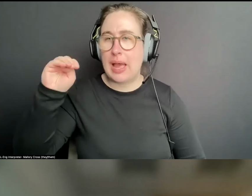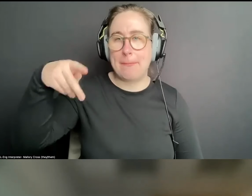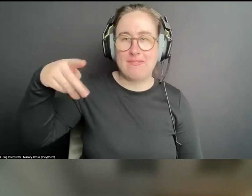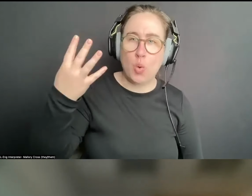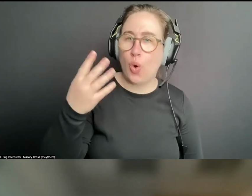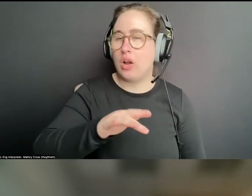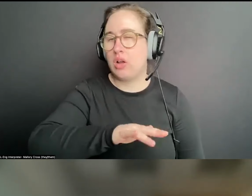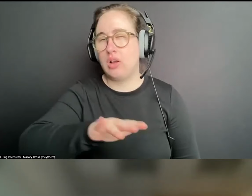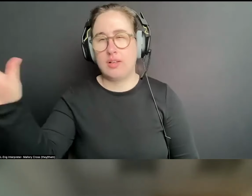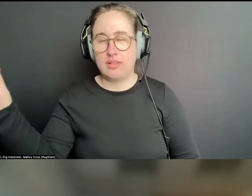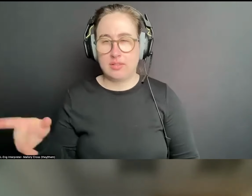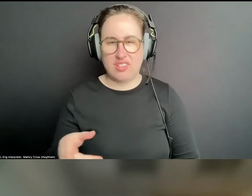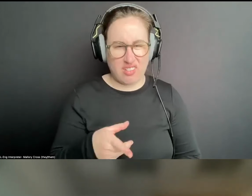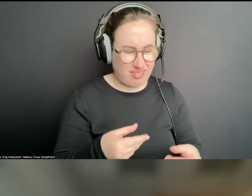so,